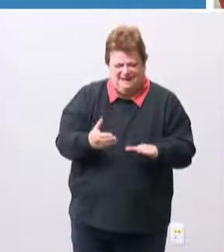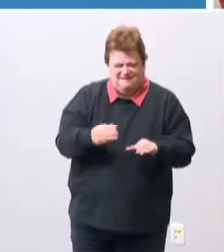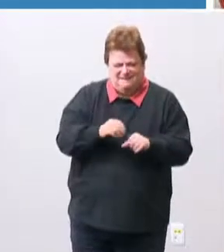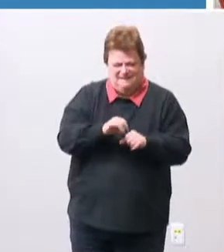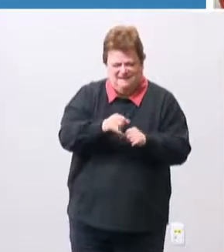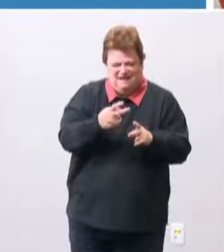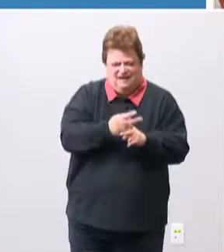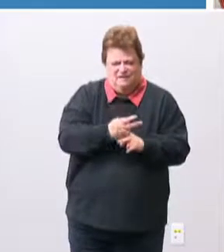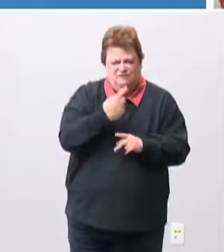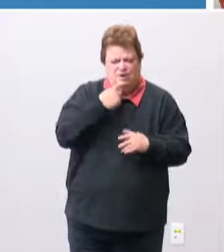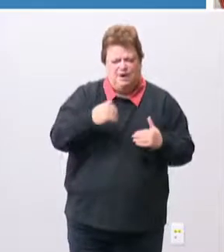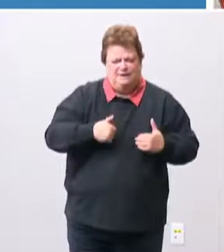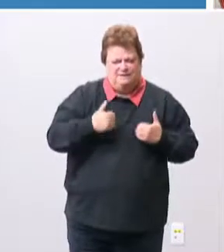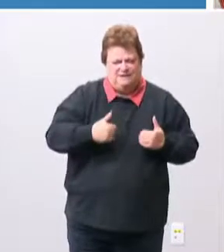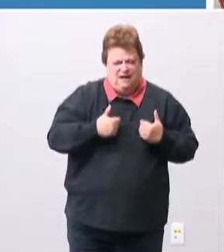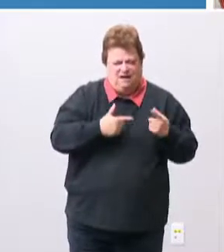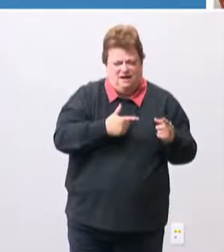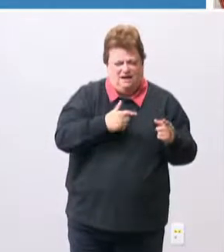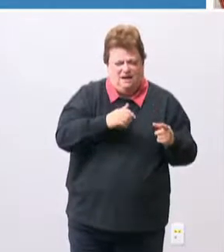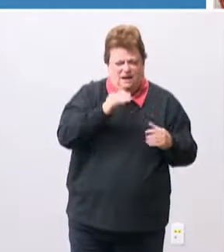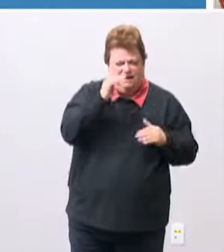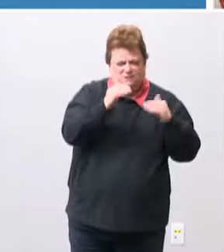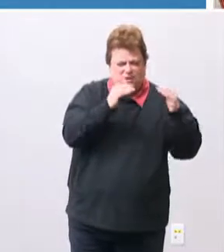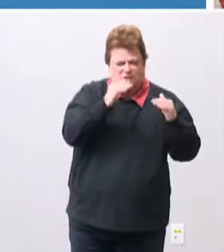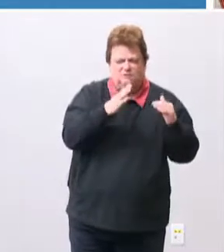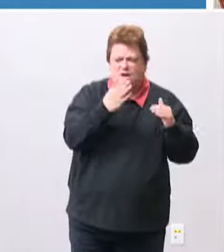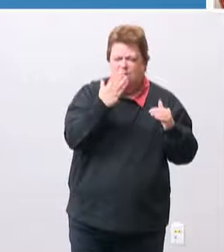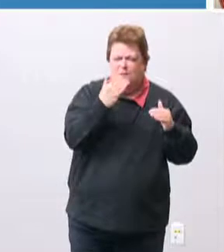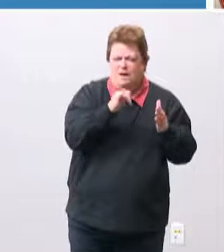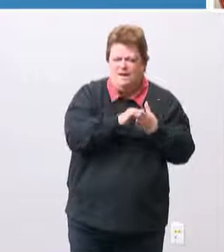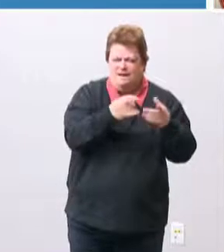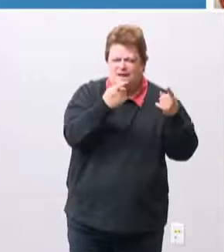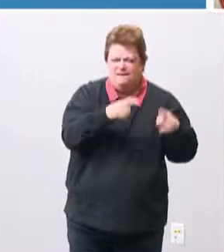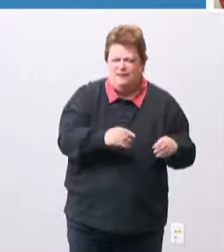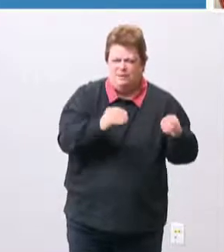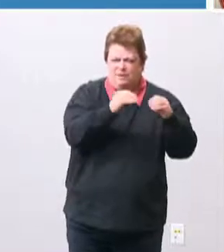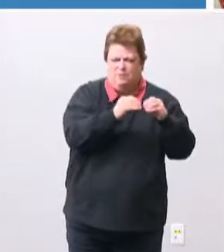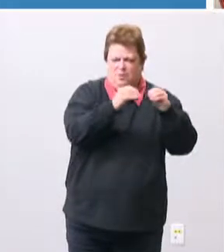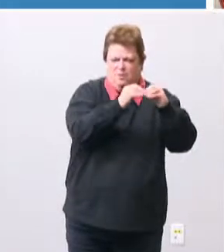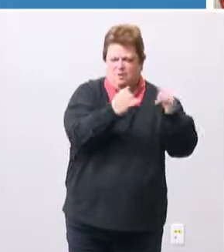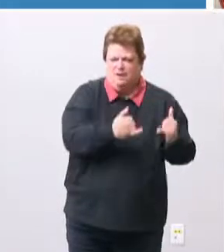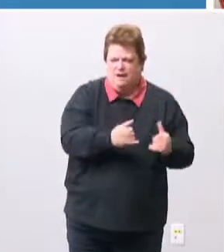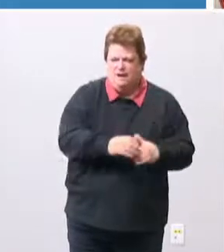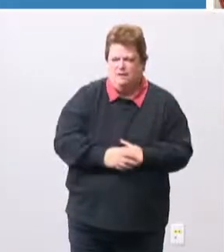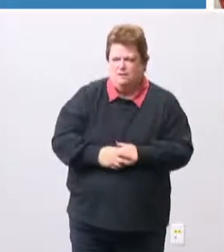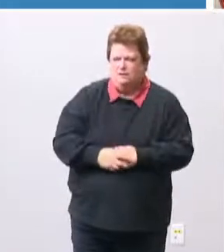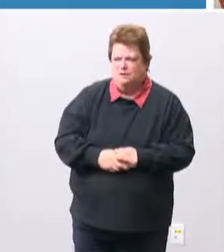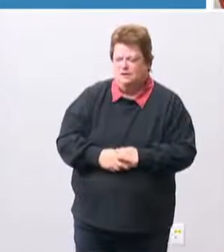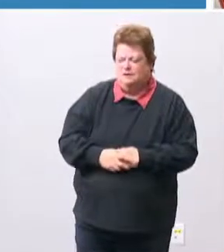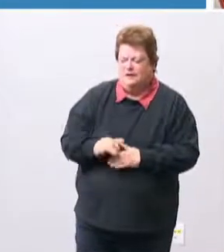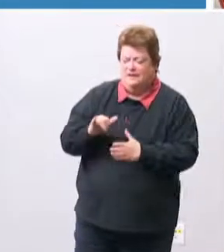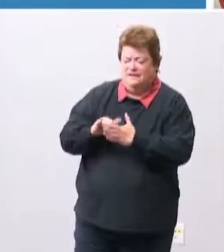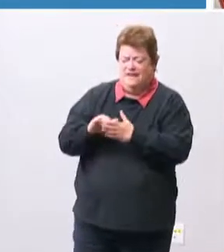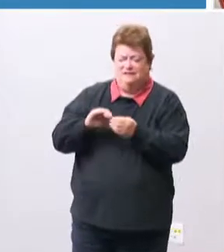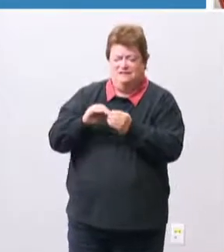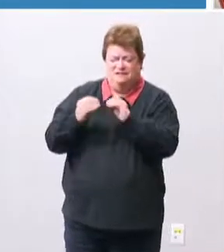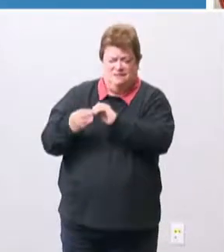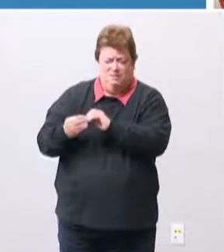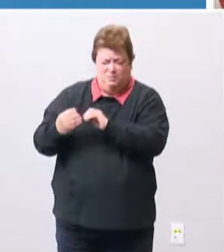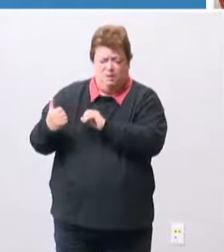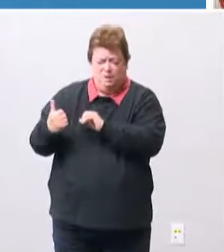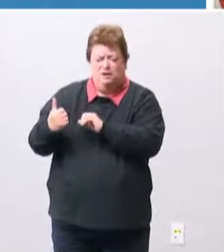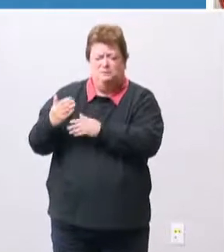young adults have we seen, and why is that happening more? Well, that demographic is part